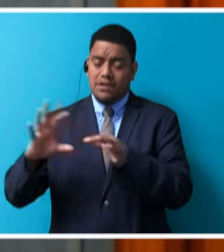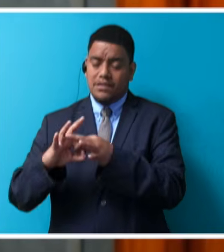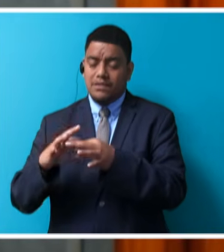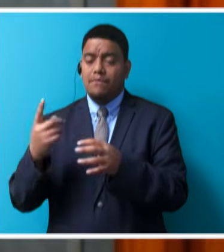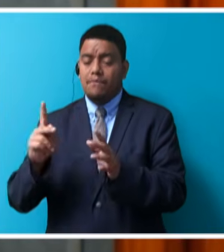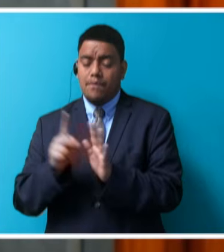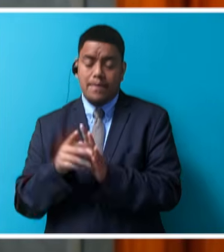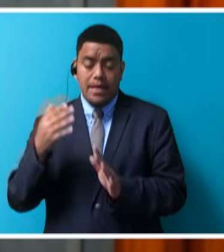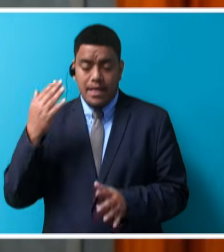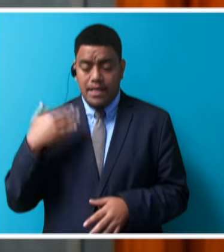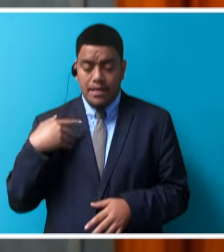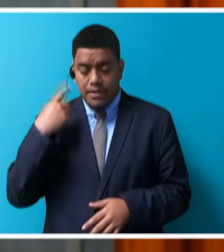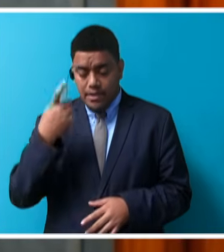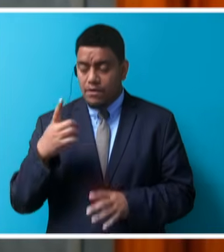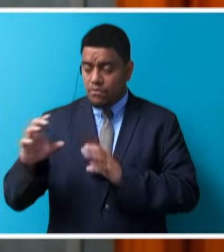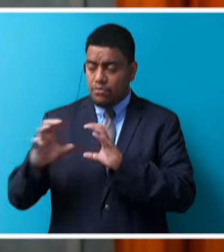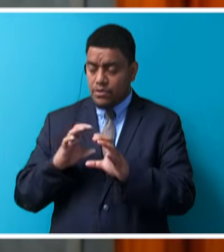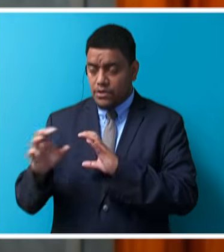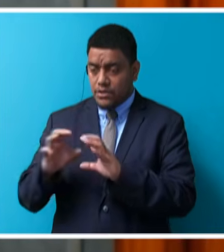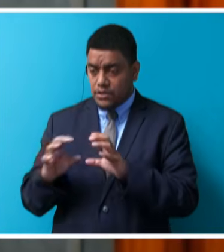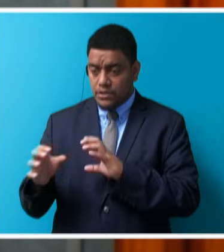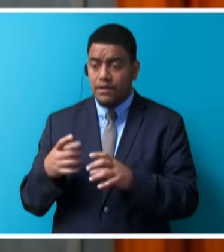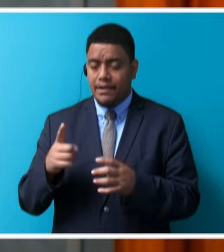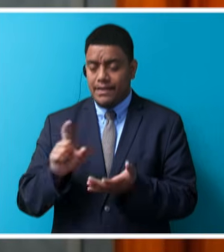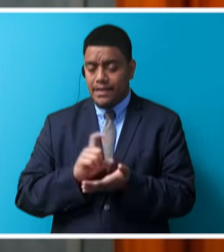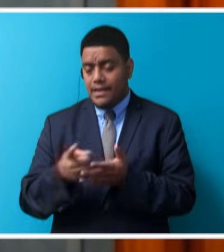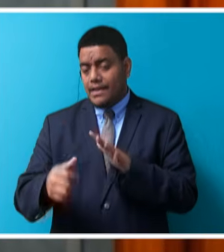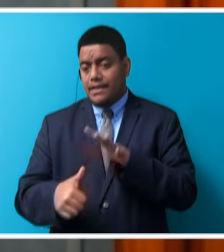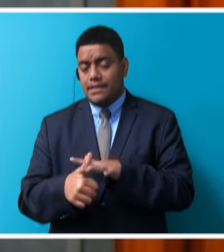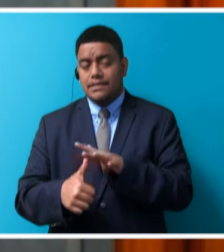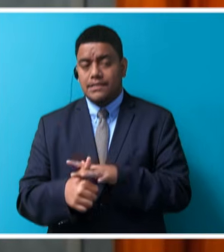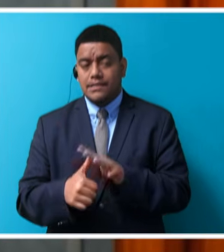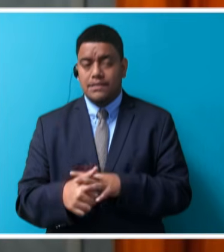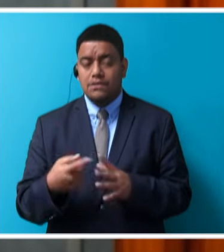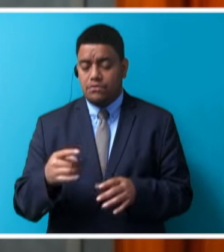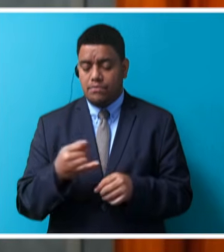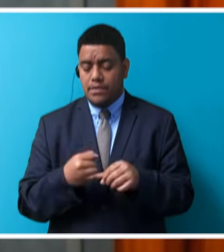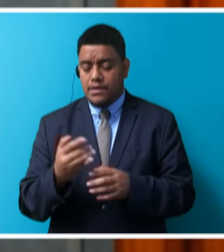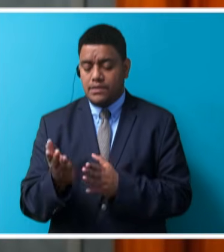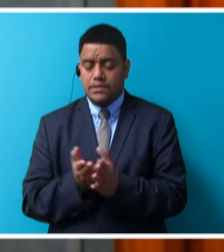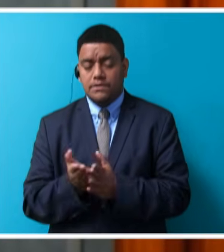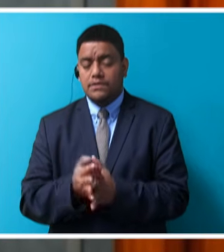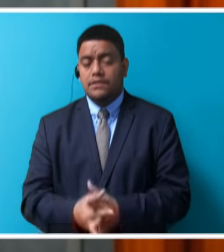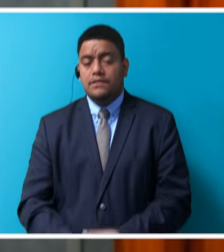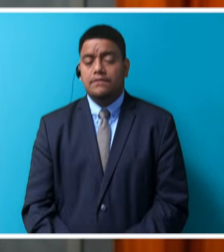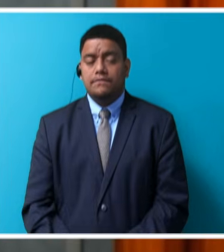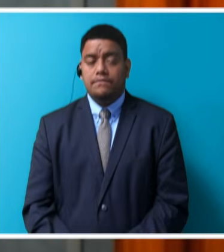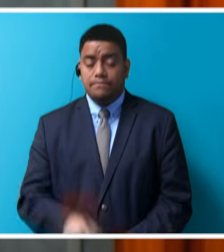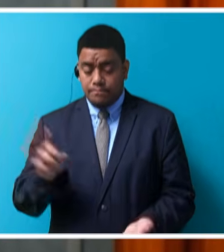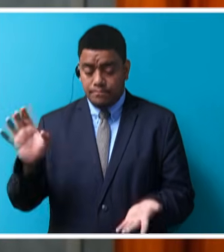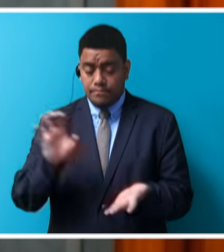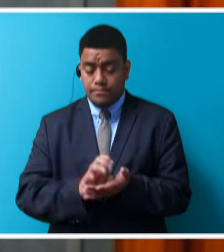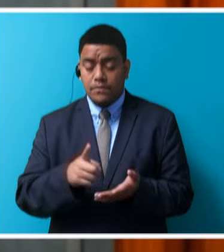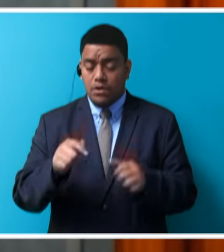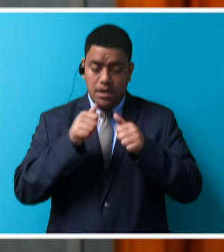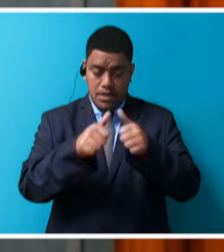facilities will also improve communication, referrals, and access to essential medical services. The allocations to